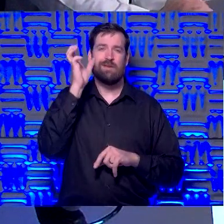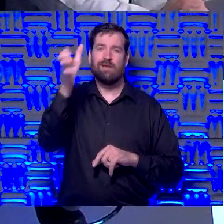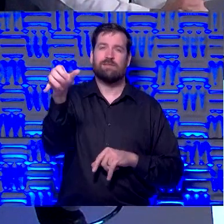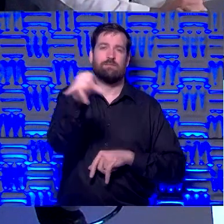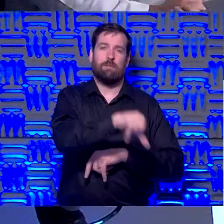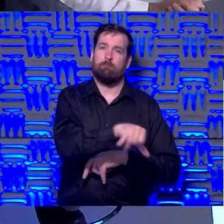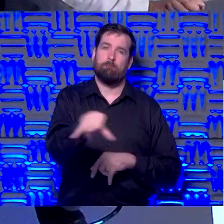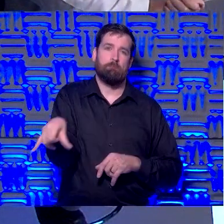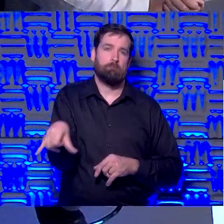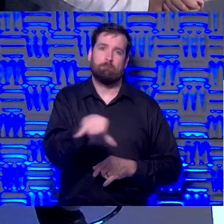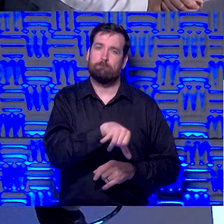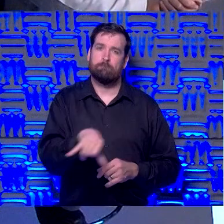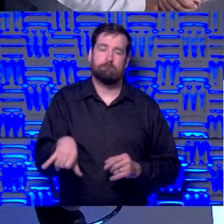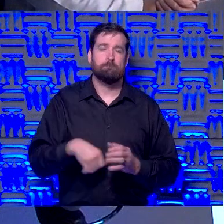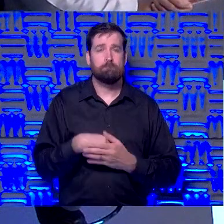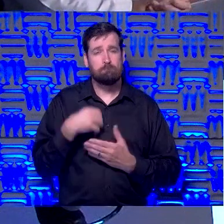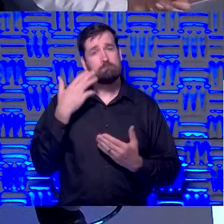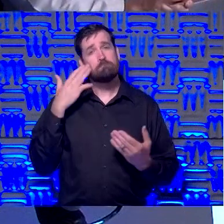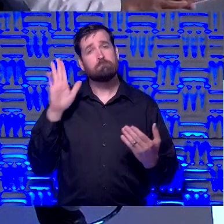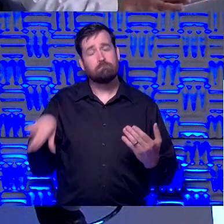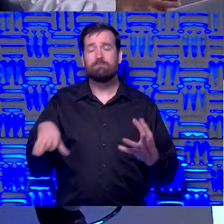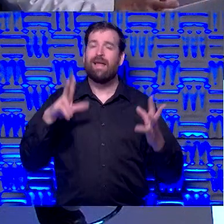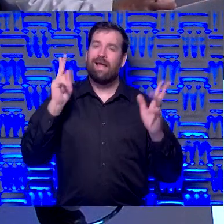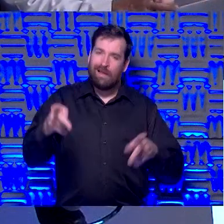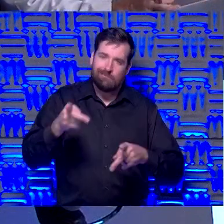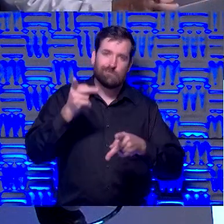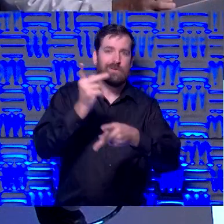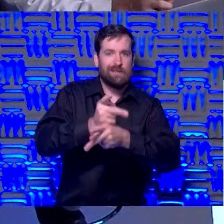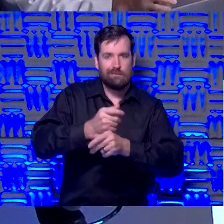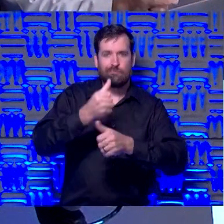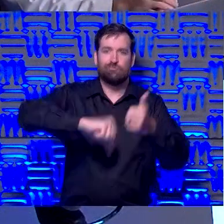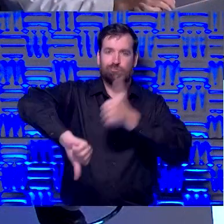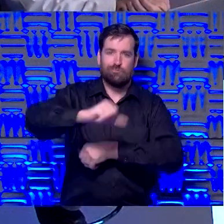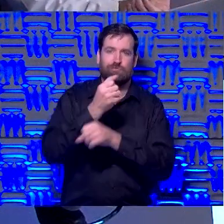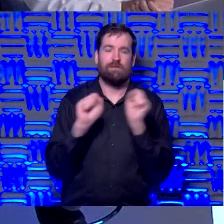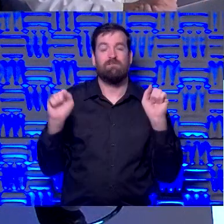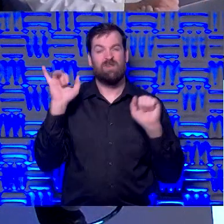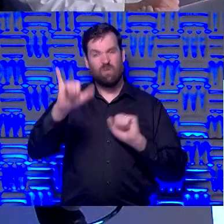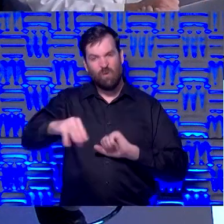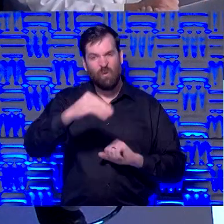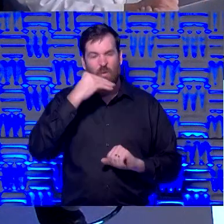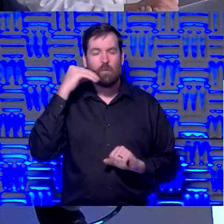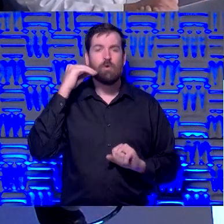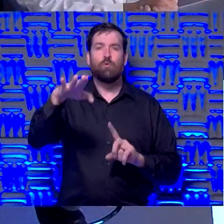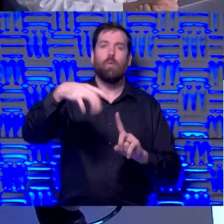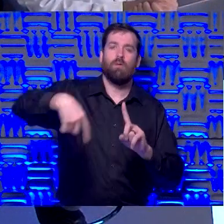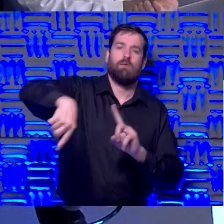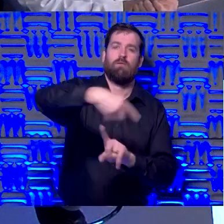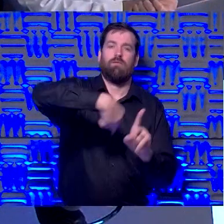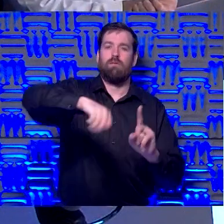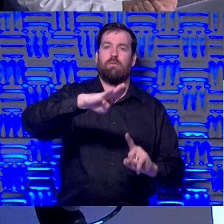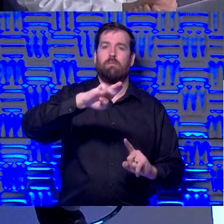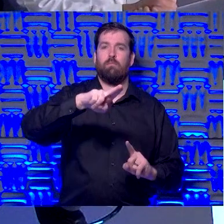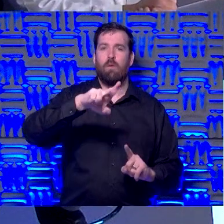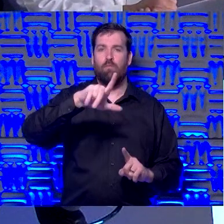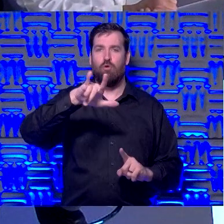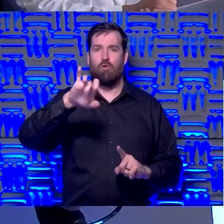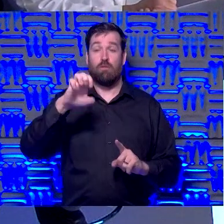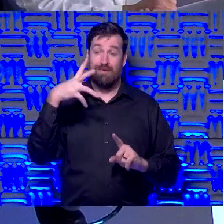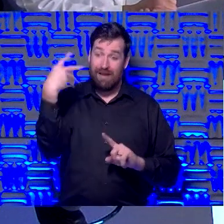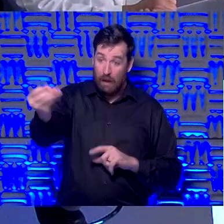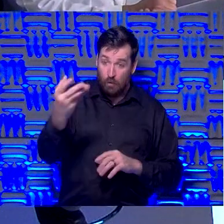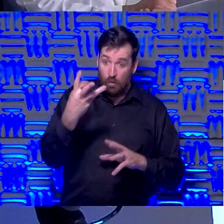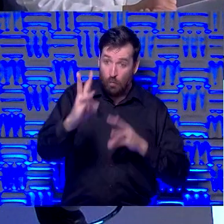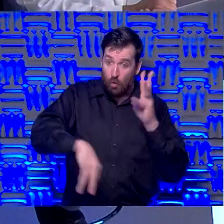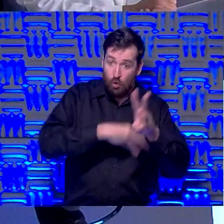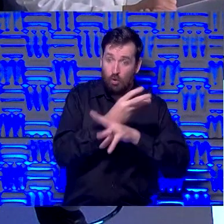still out there. Because you know what? You got to keep each other safe. That's your home. That's your bubble. So make sure as you go out into the world, those